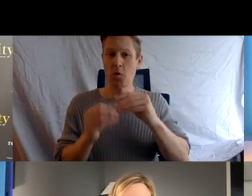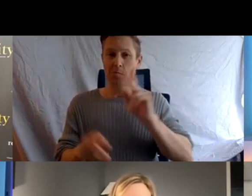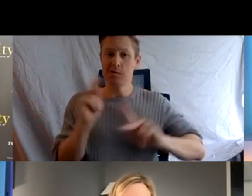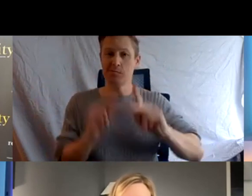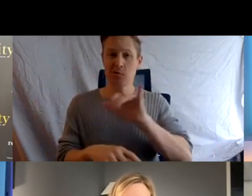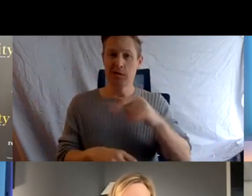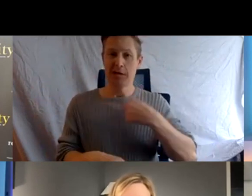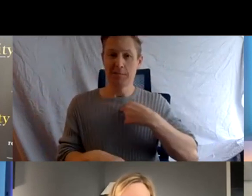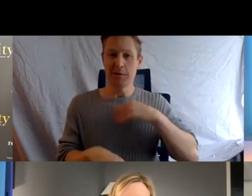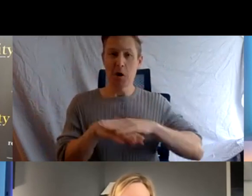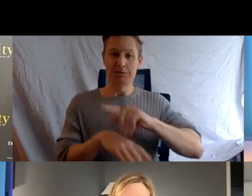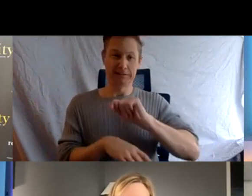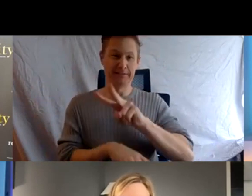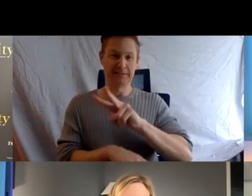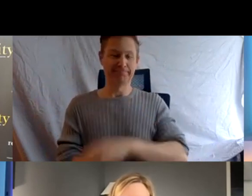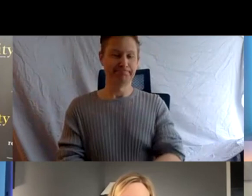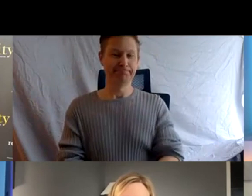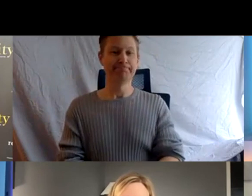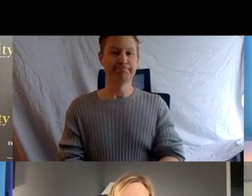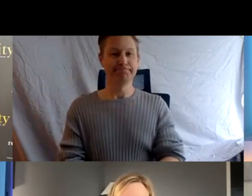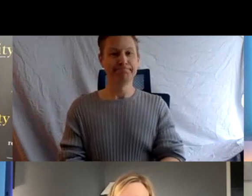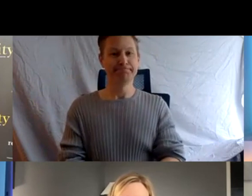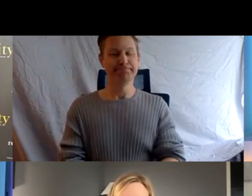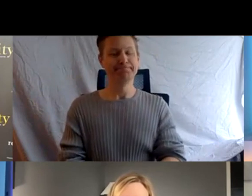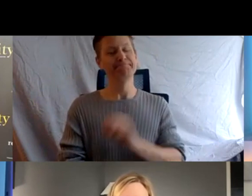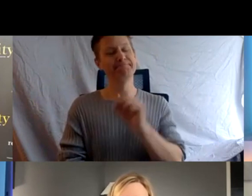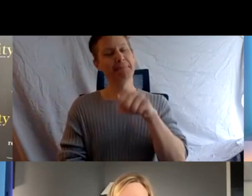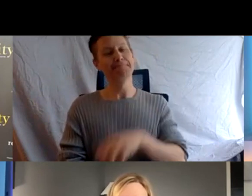on TV. Yeah.